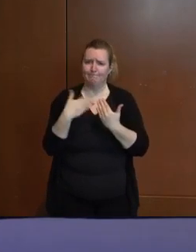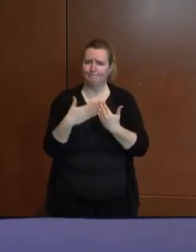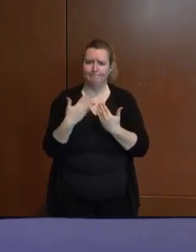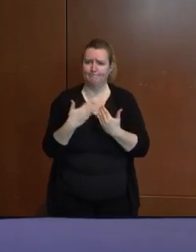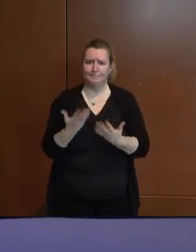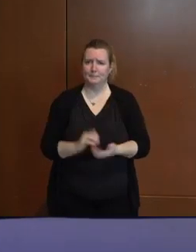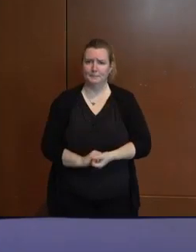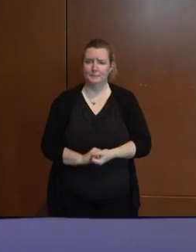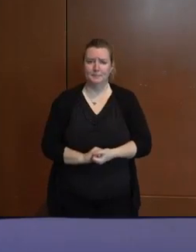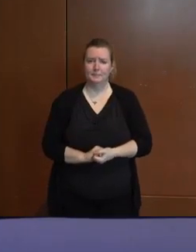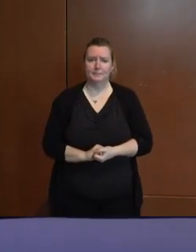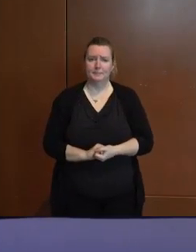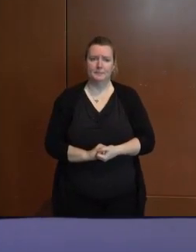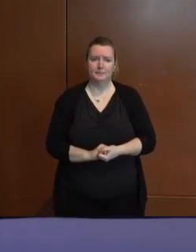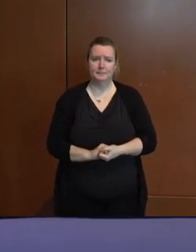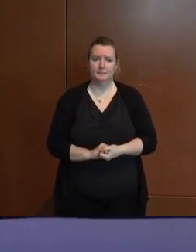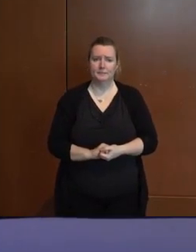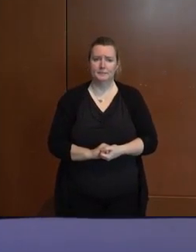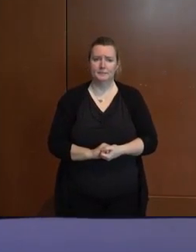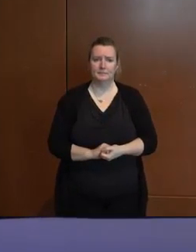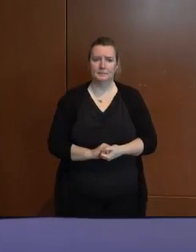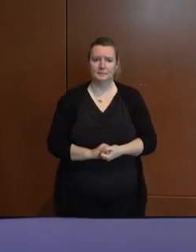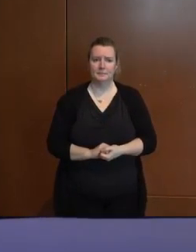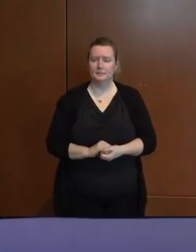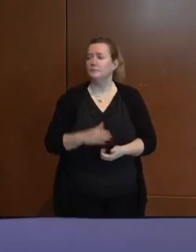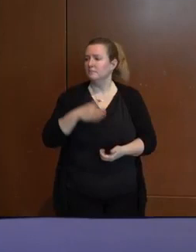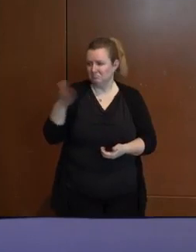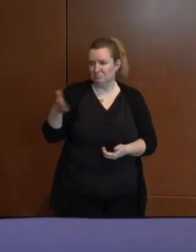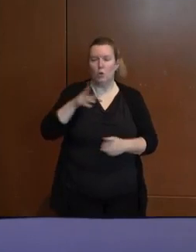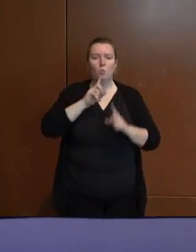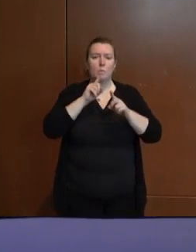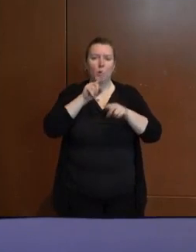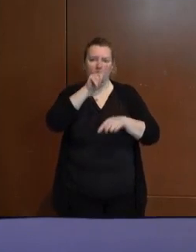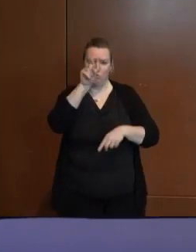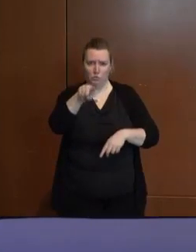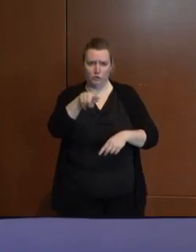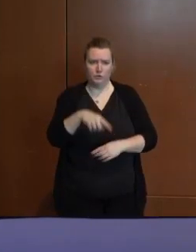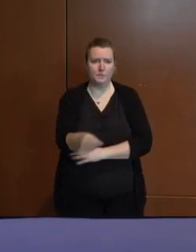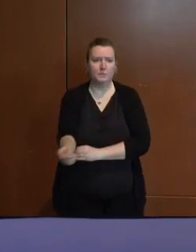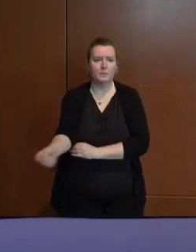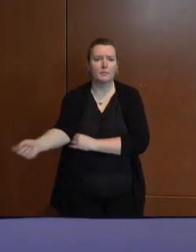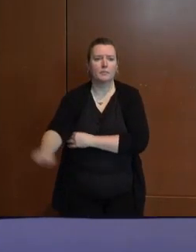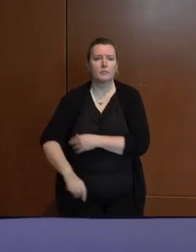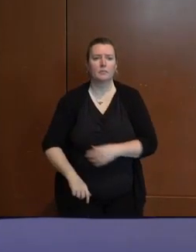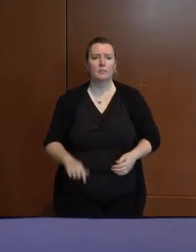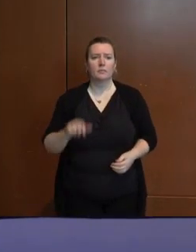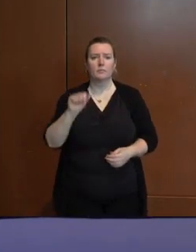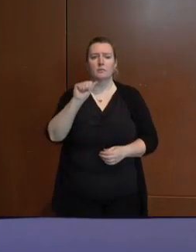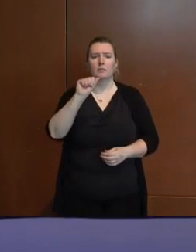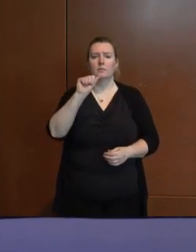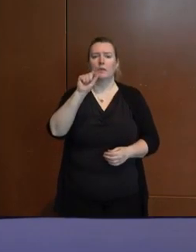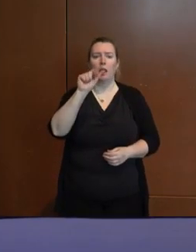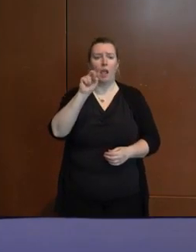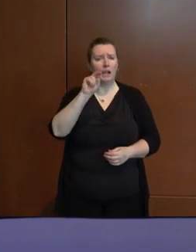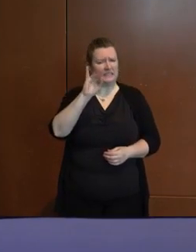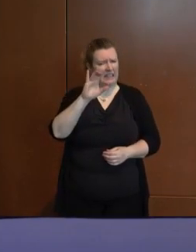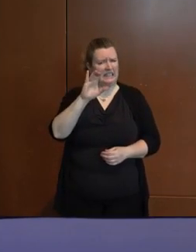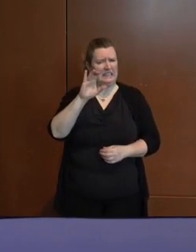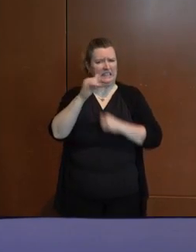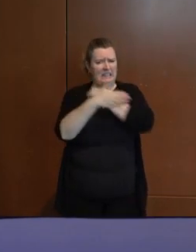you. Certain counties, Atlantic to be specific, are starting to report numbers of recovered patients in their